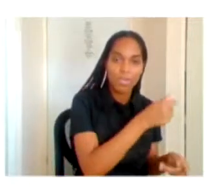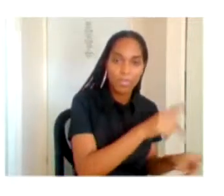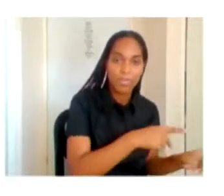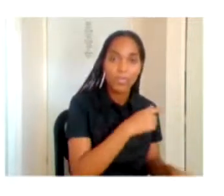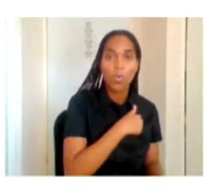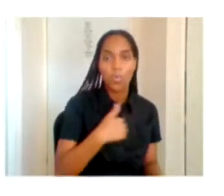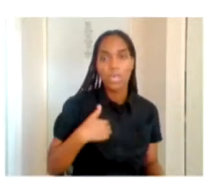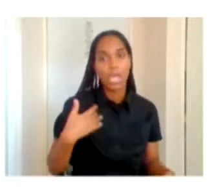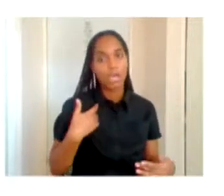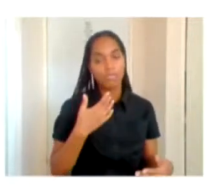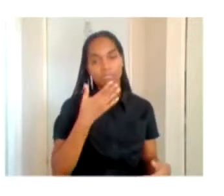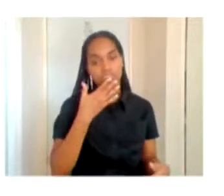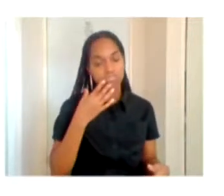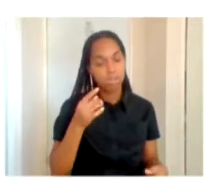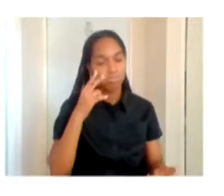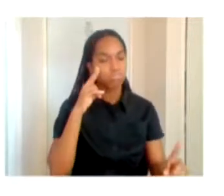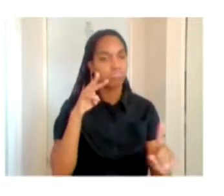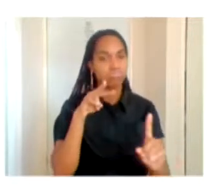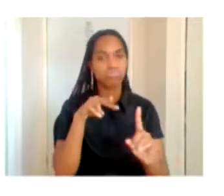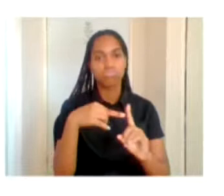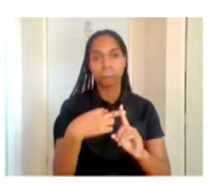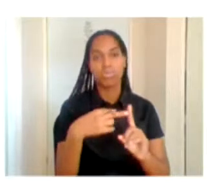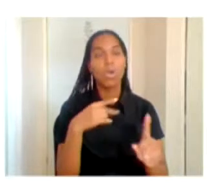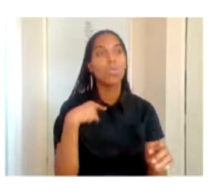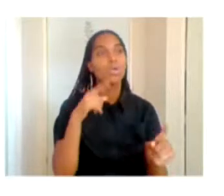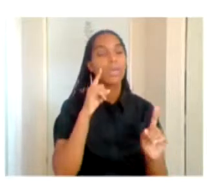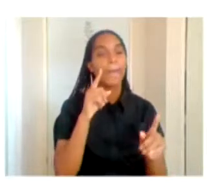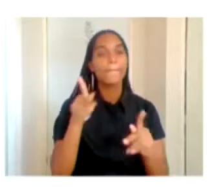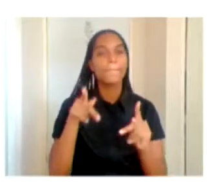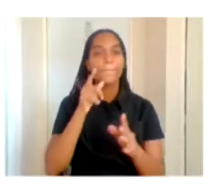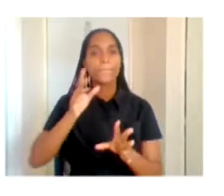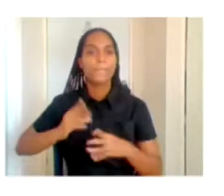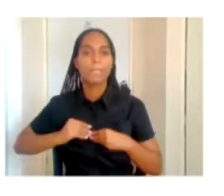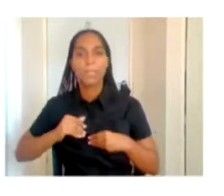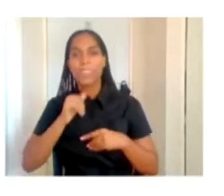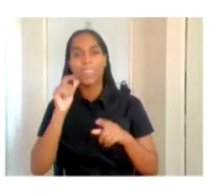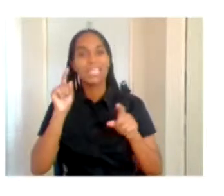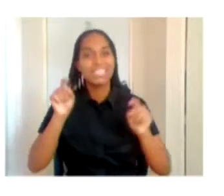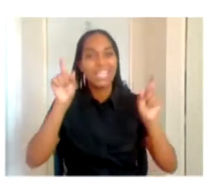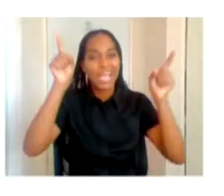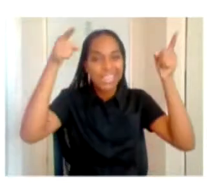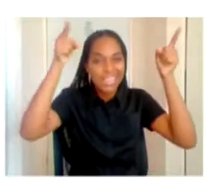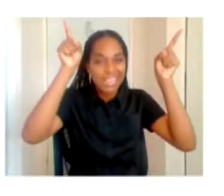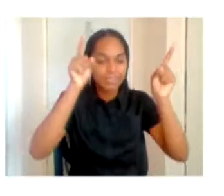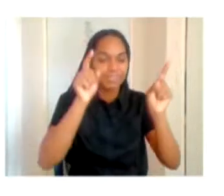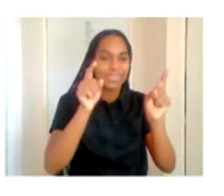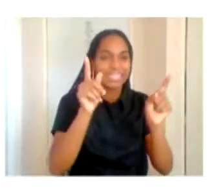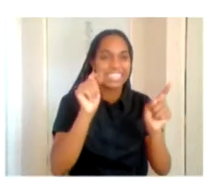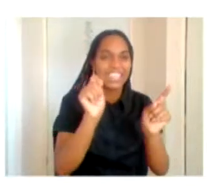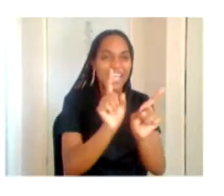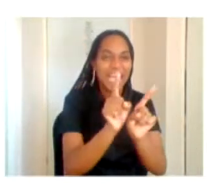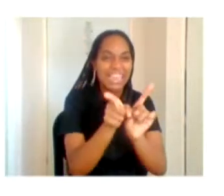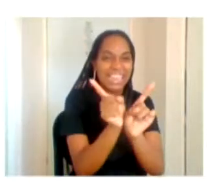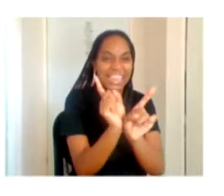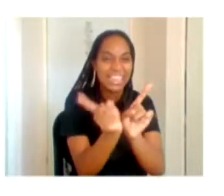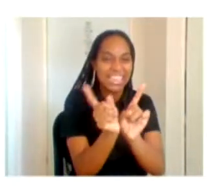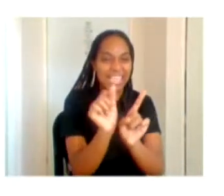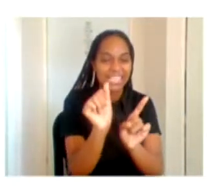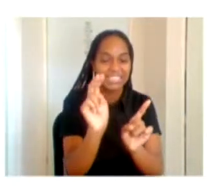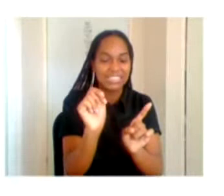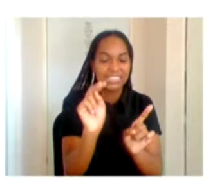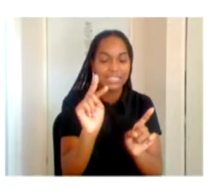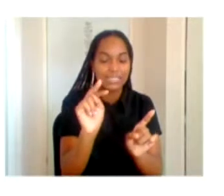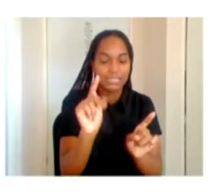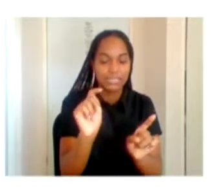best-in-class reception. So that's key for the receivers. You don't need the antennas, the rooftop antennas. You can dial it in so that you can actually get a